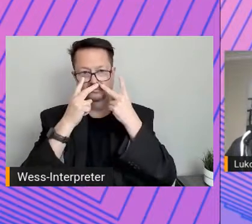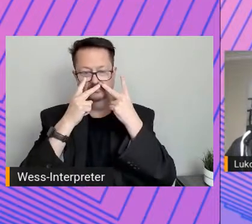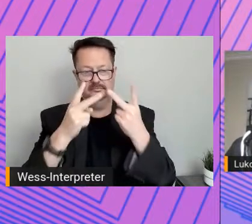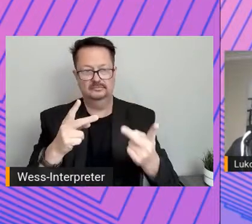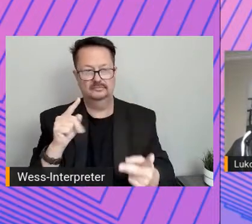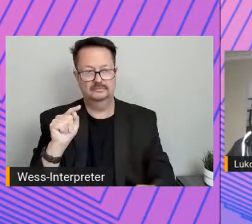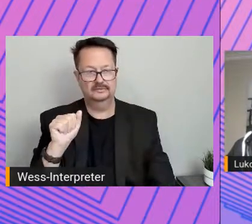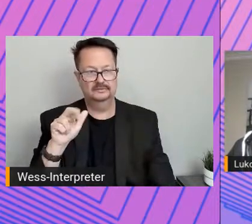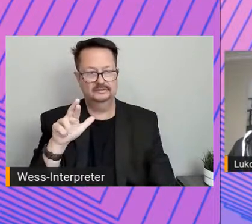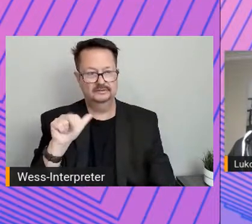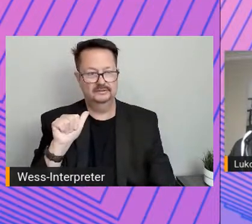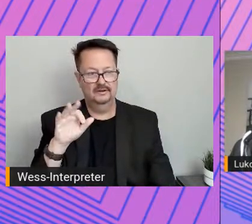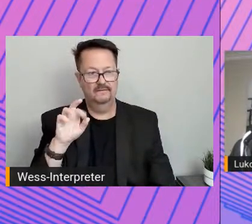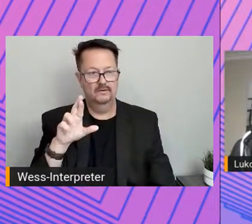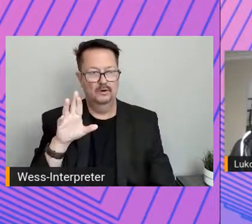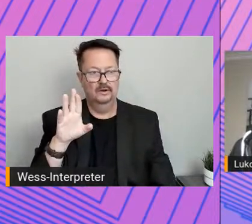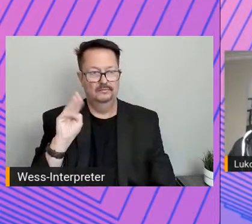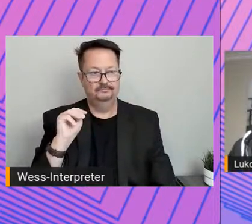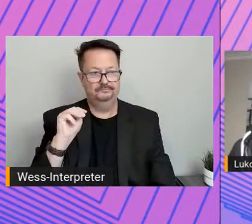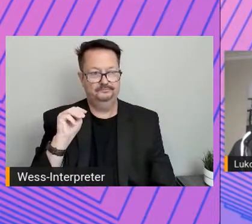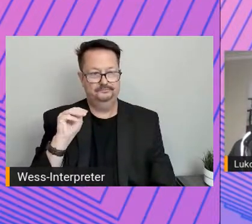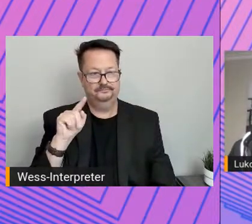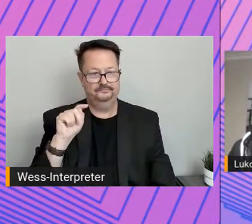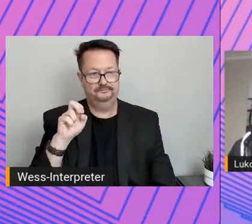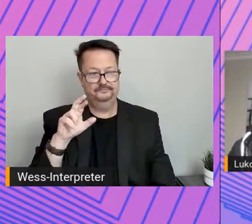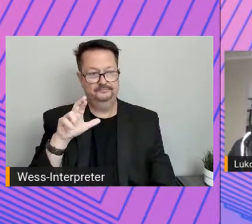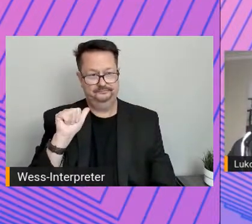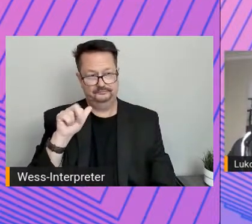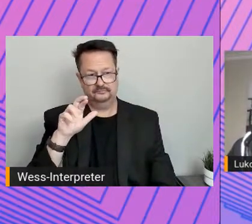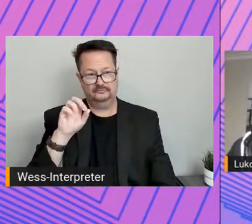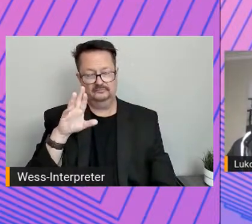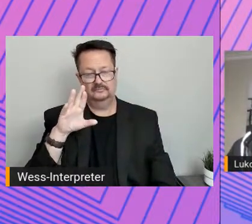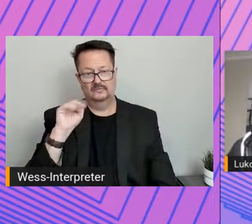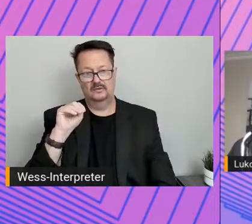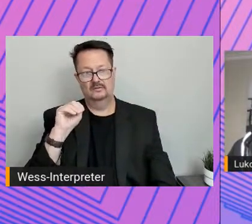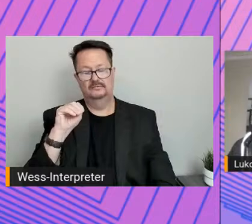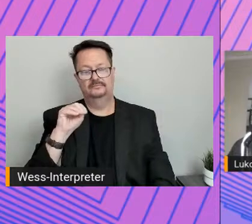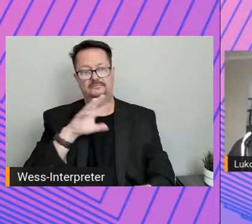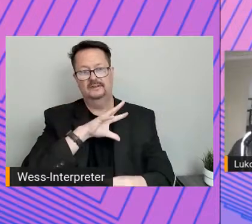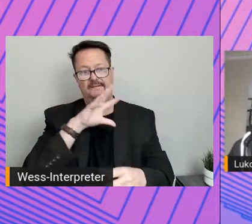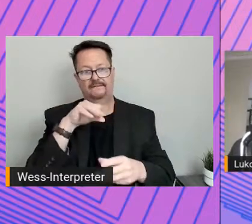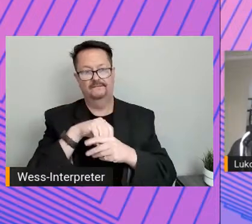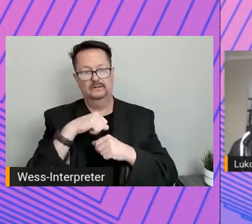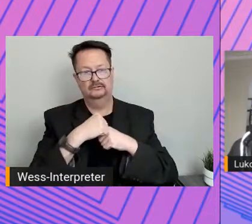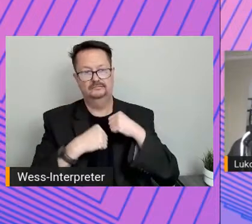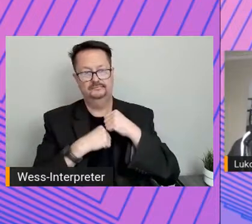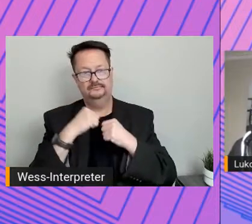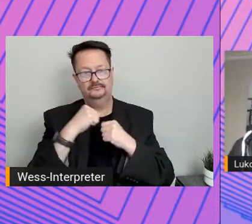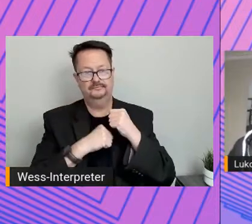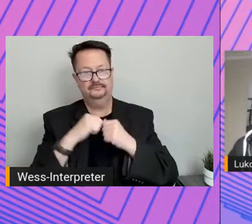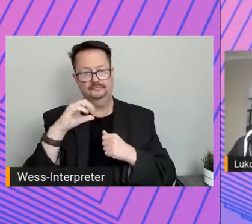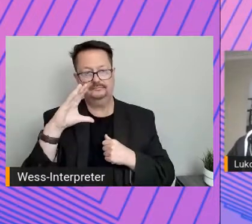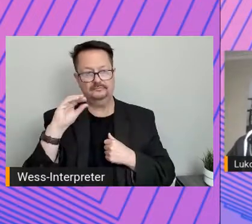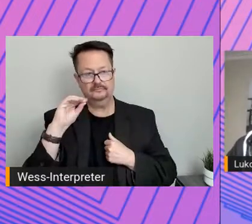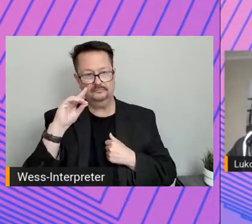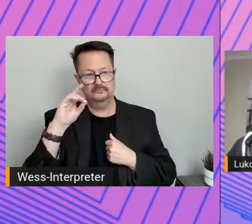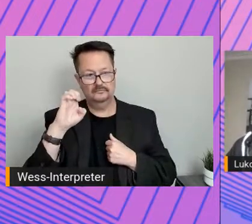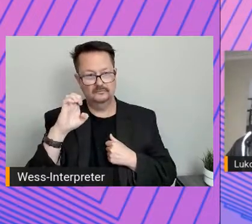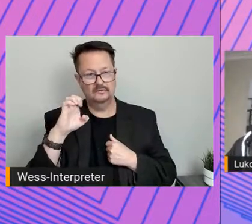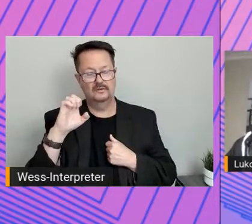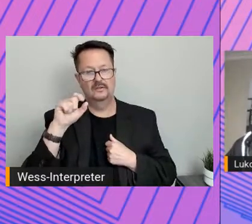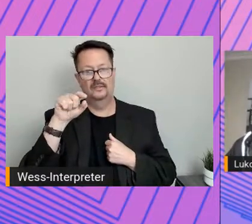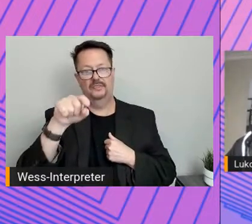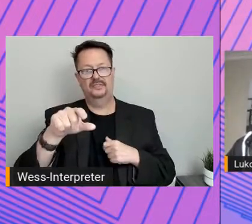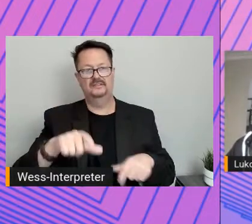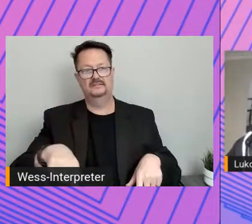Terraform. So that's, Terraform is an infrastructure as a code tool, so you can use that to provision all of that infrastructure. And so this slide over